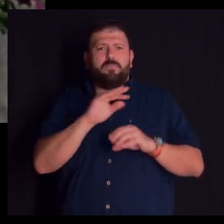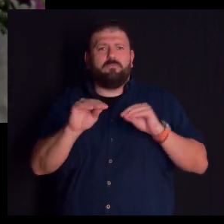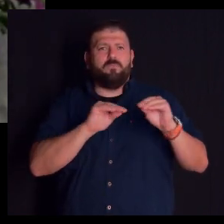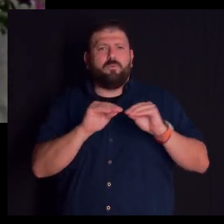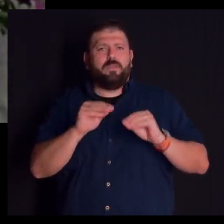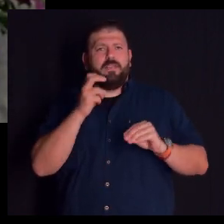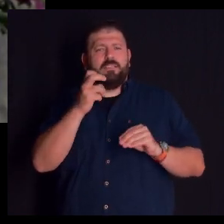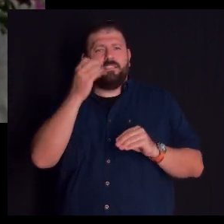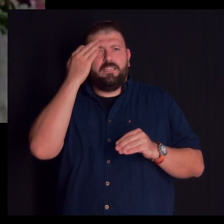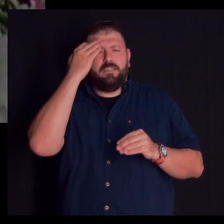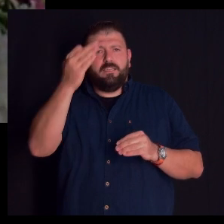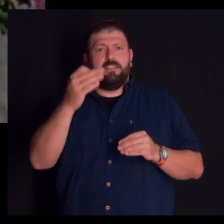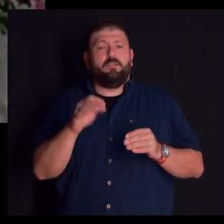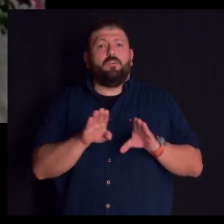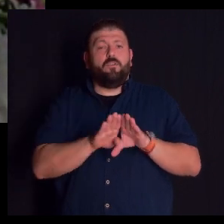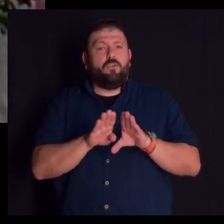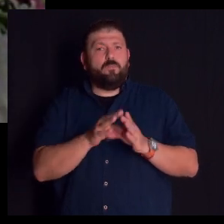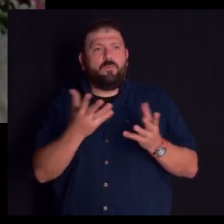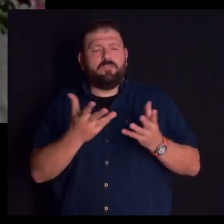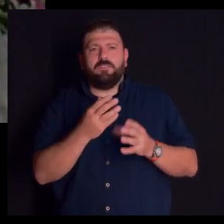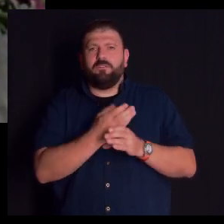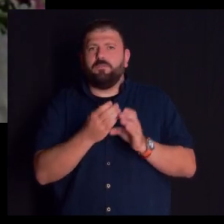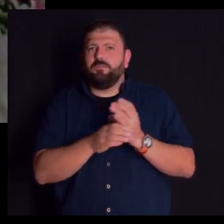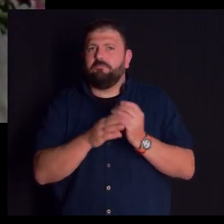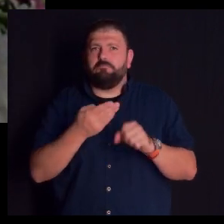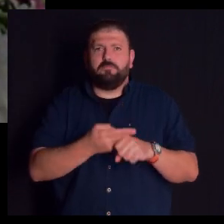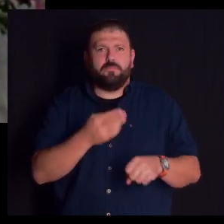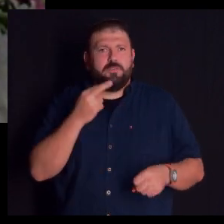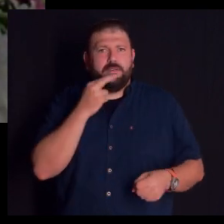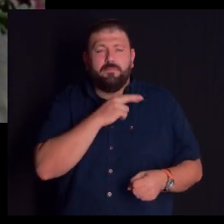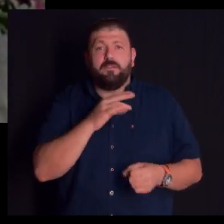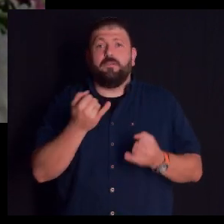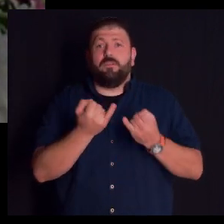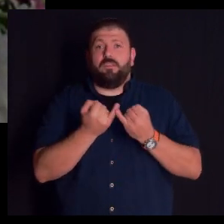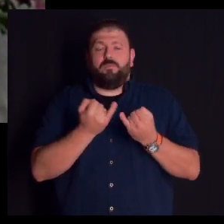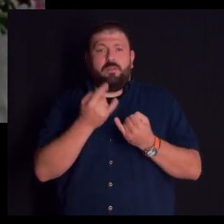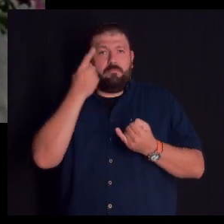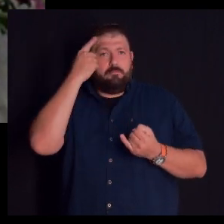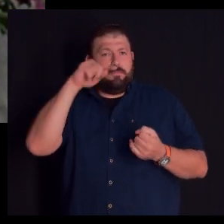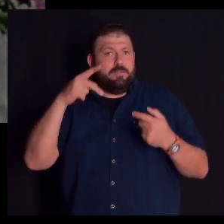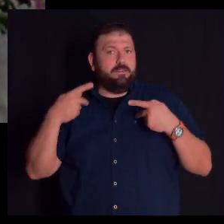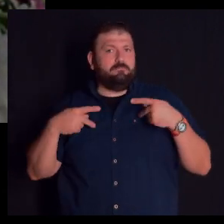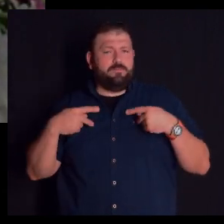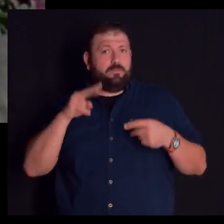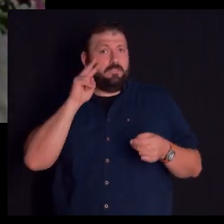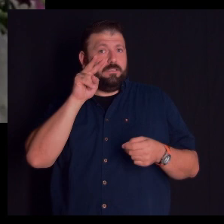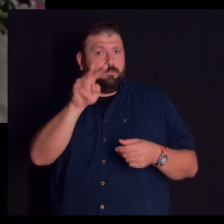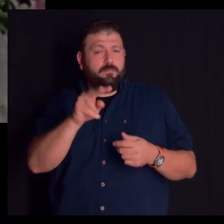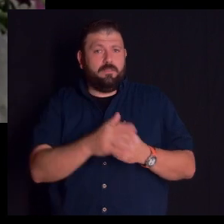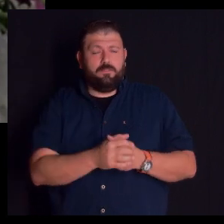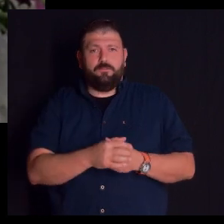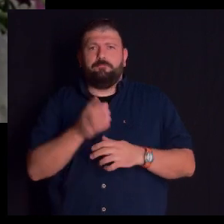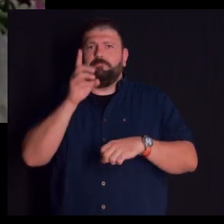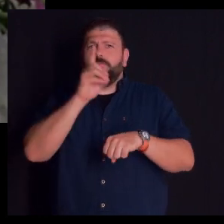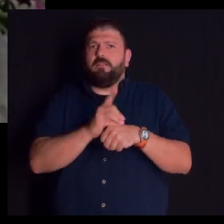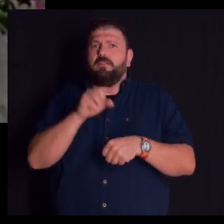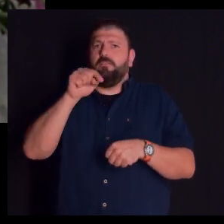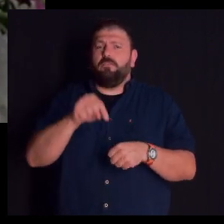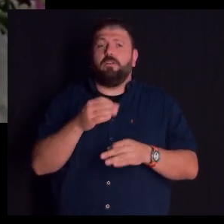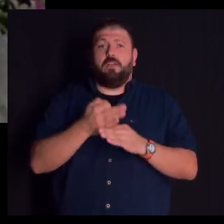right now because we can move all over the world. So if you are listening to us, I can tell